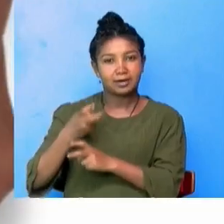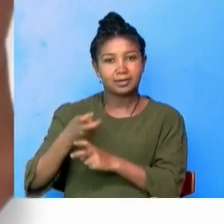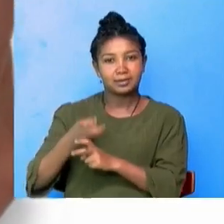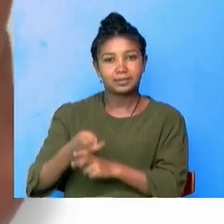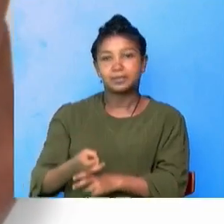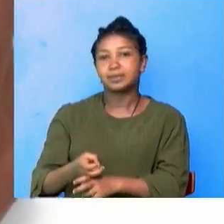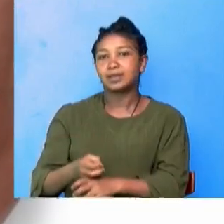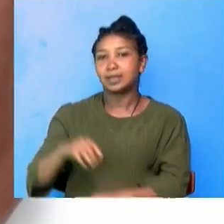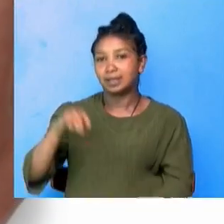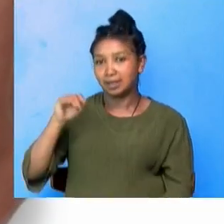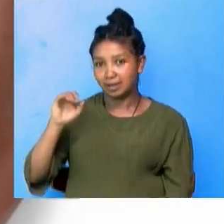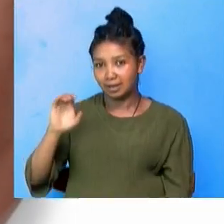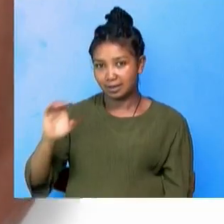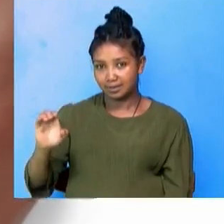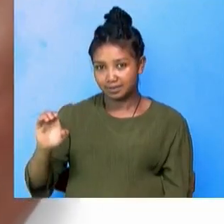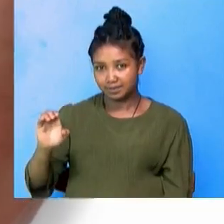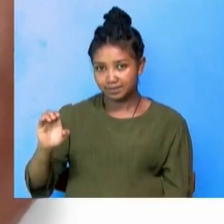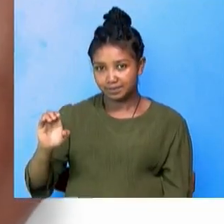E,